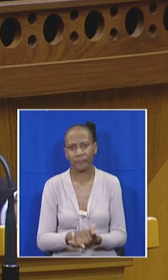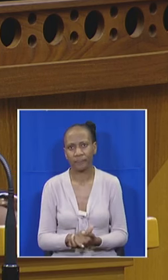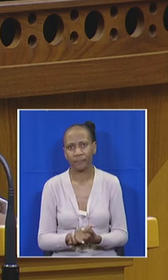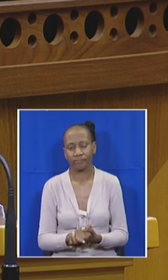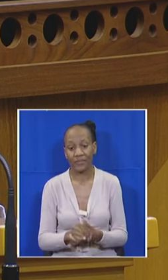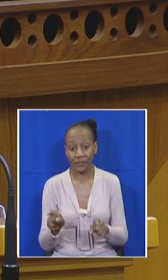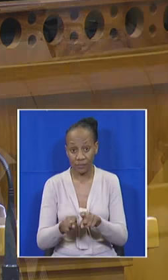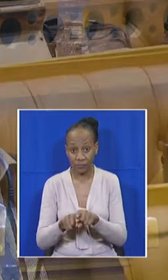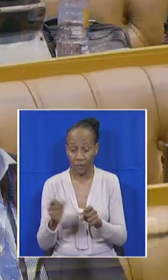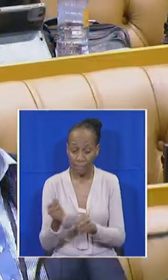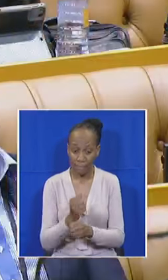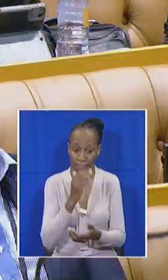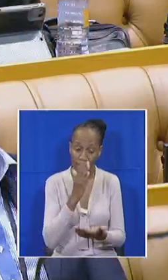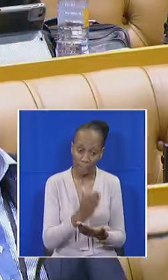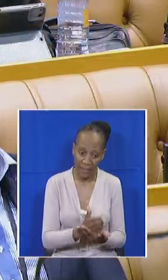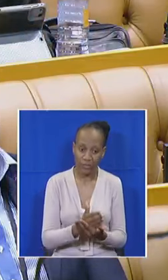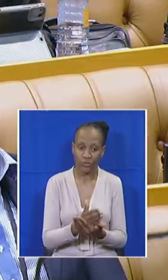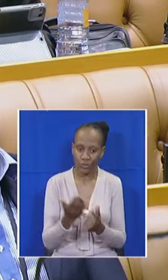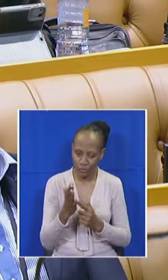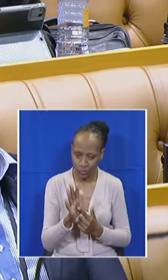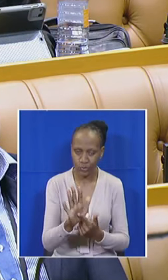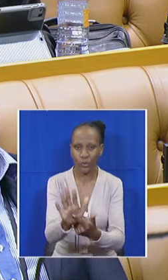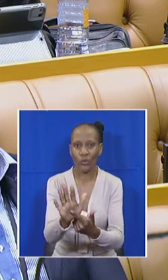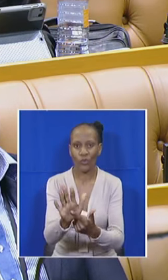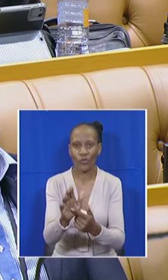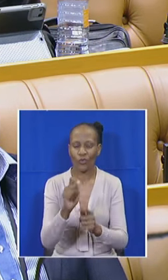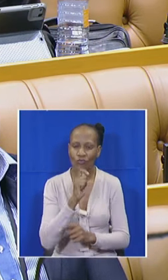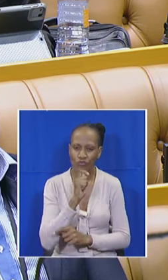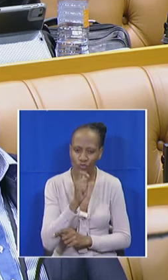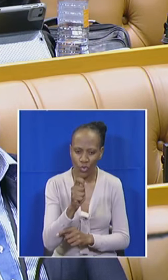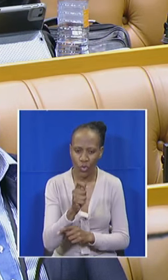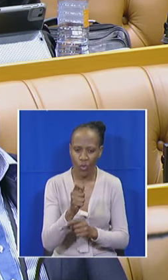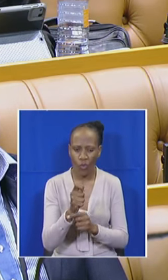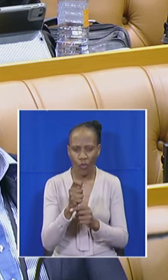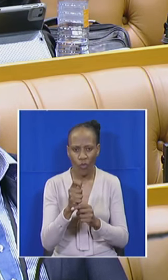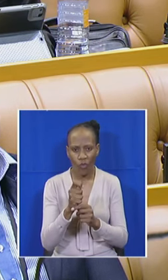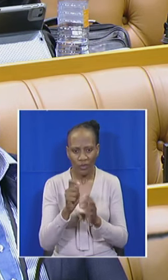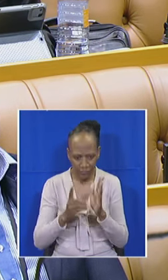ensuring true reconciliation and